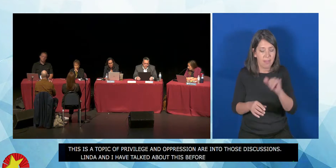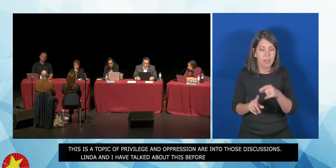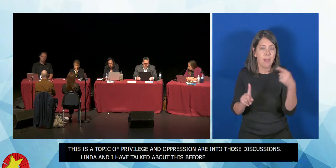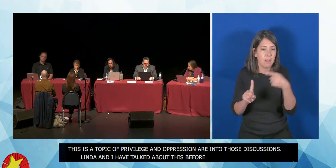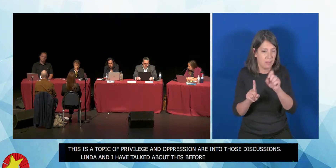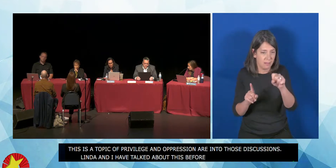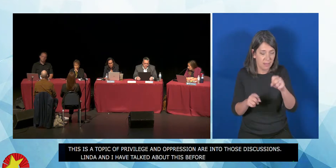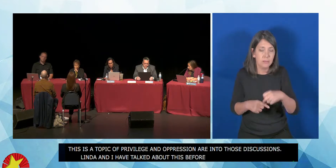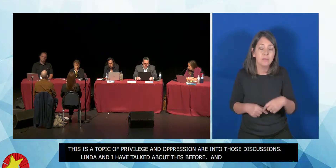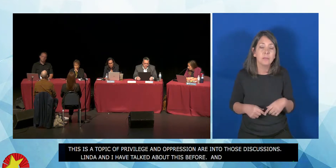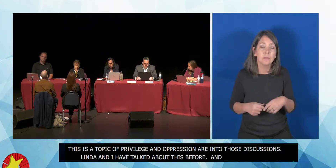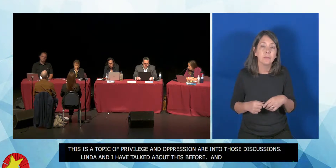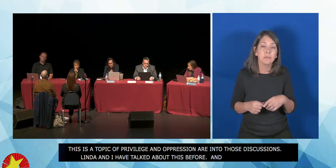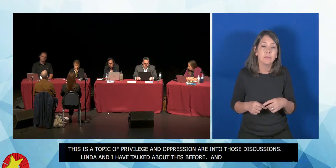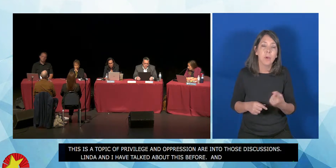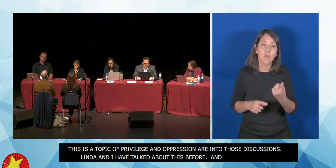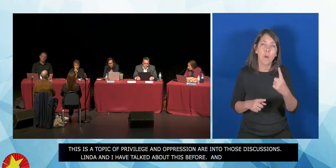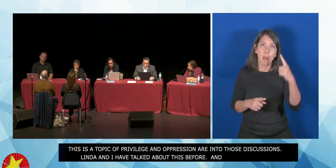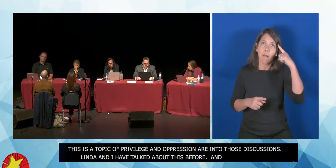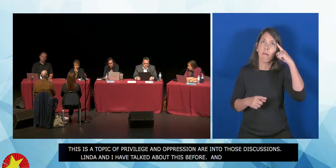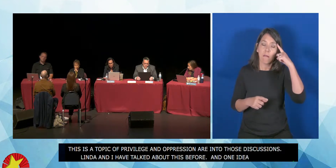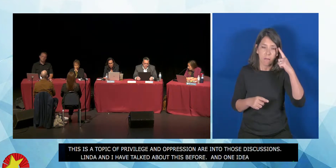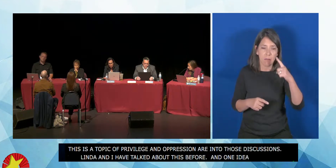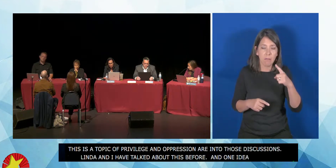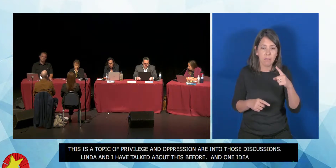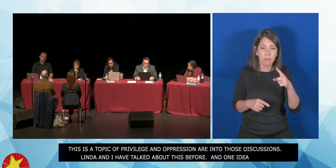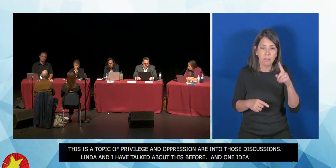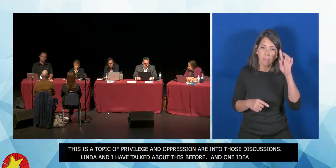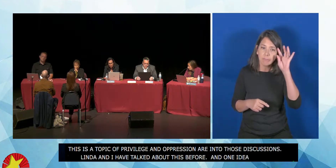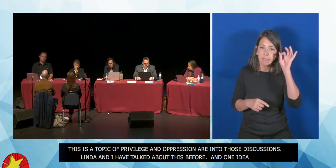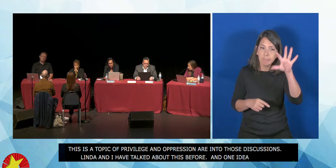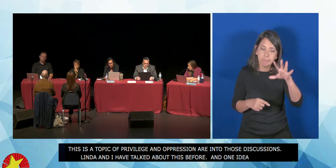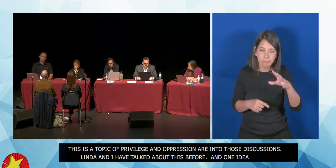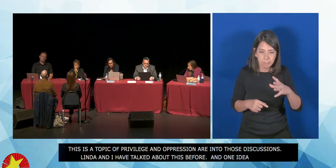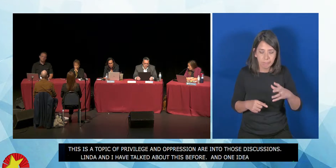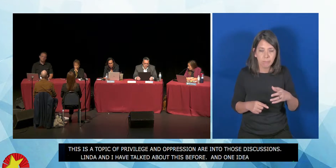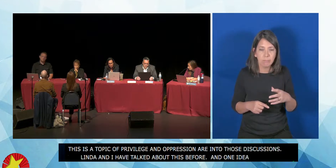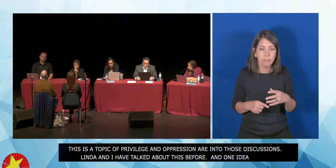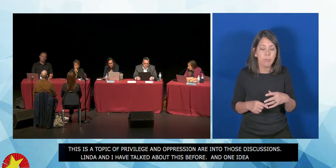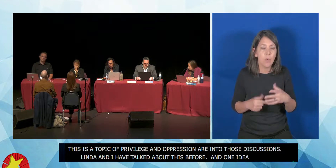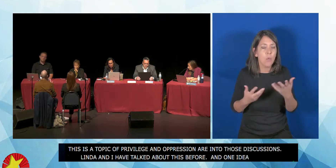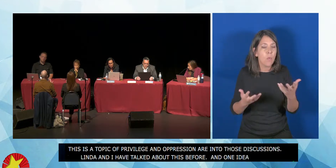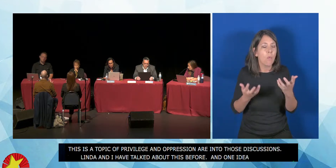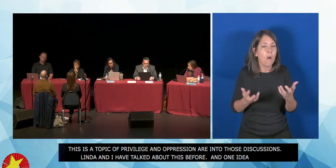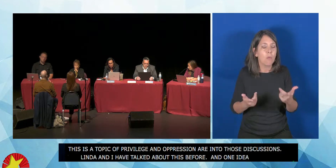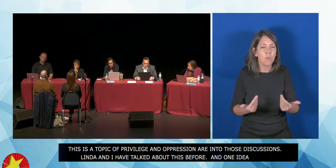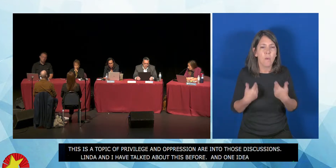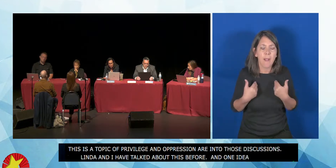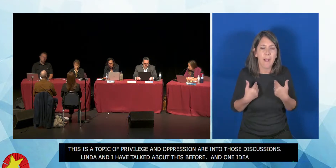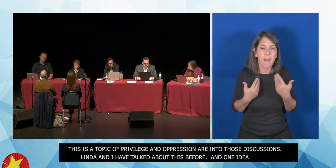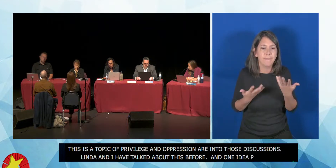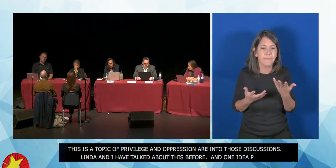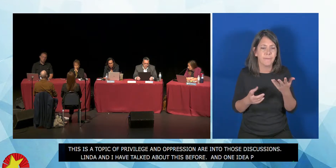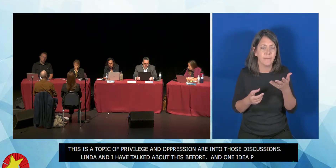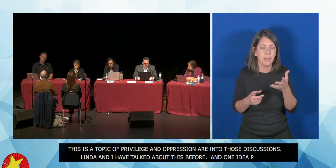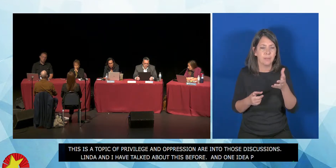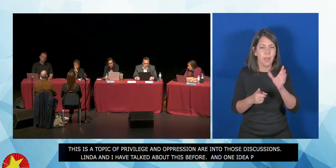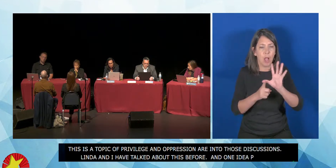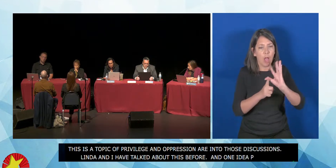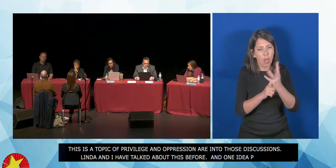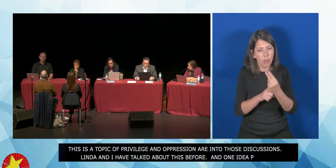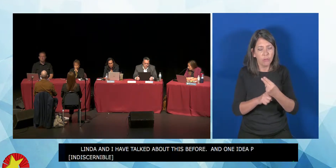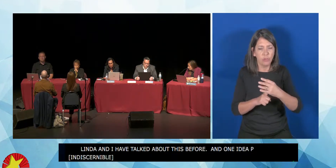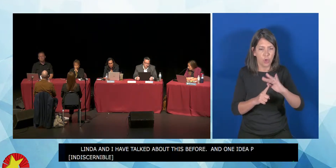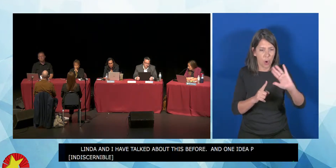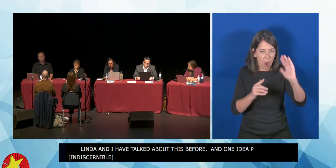idea that is being presented is some kind of cultural awareness,